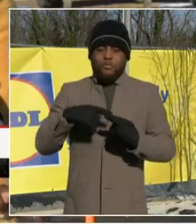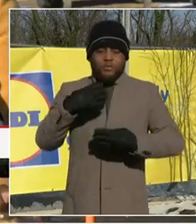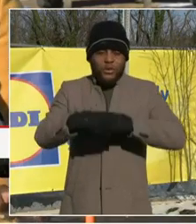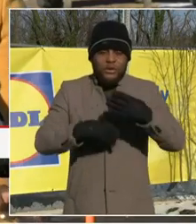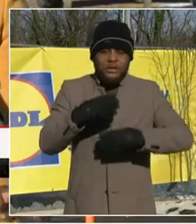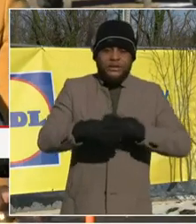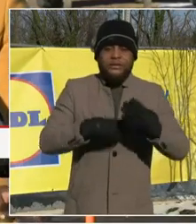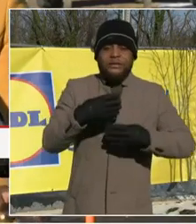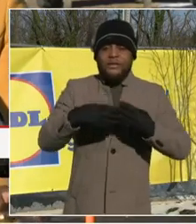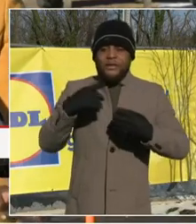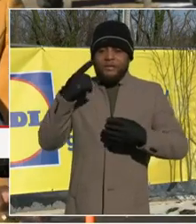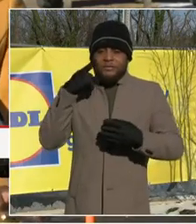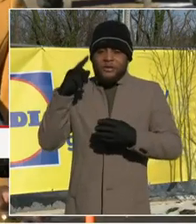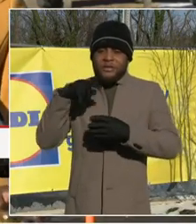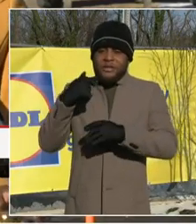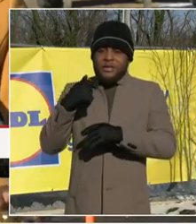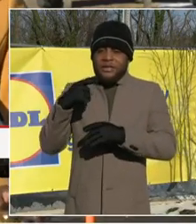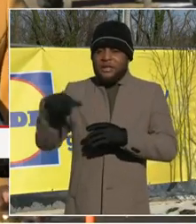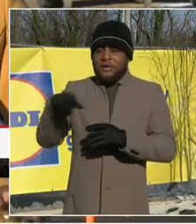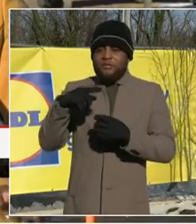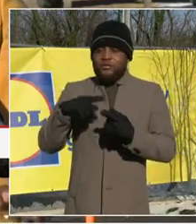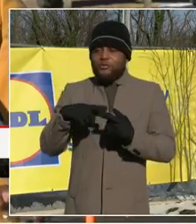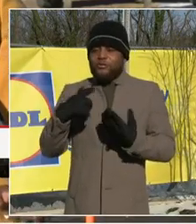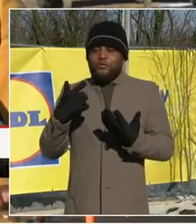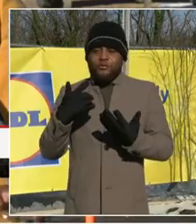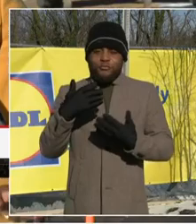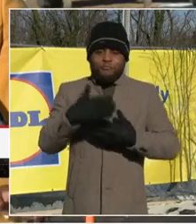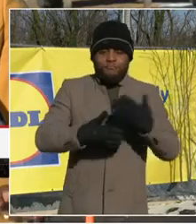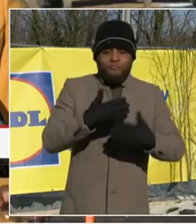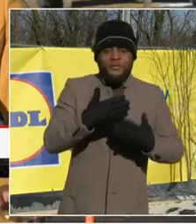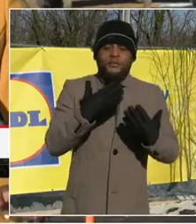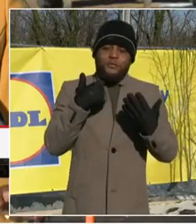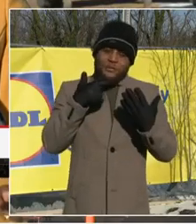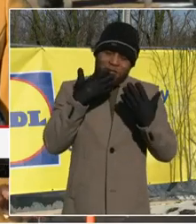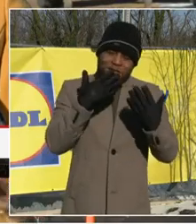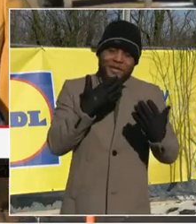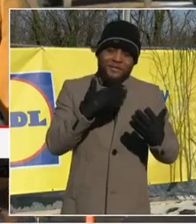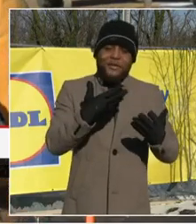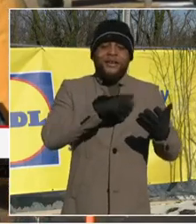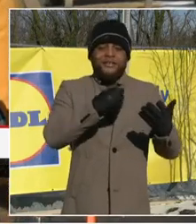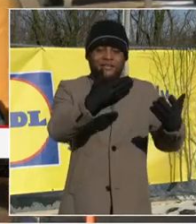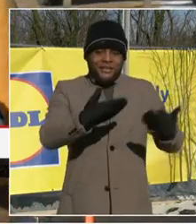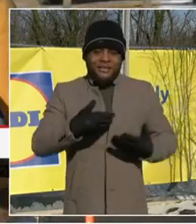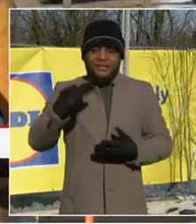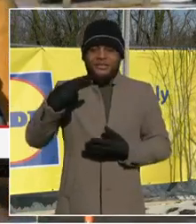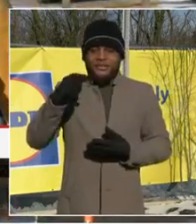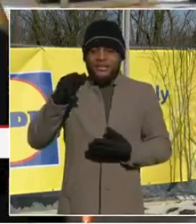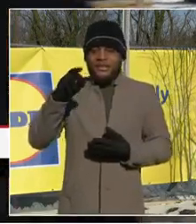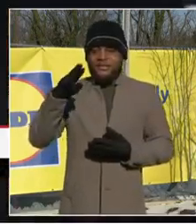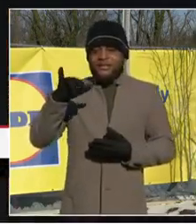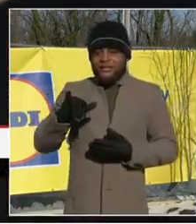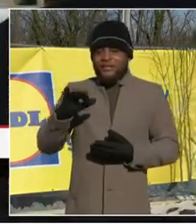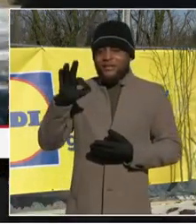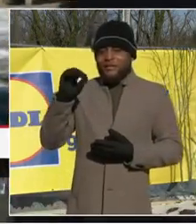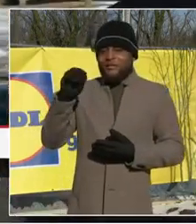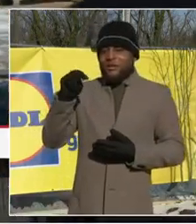So with that, I'll introduce Henry Fonville, who is the president of Rappaport. Thank you, Henry.